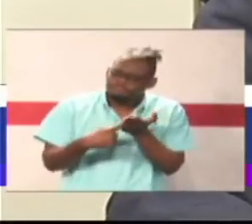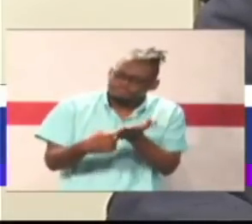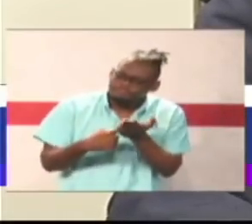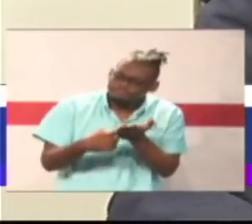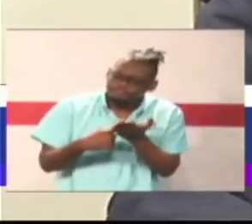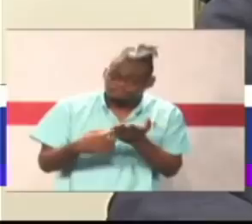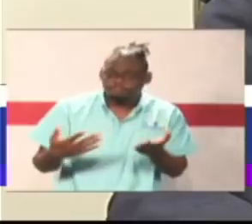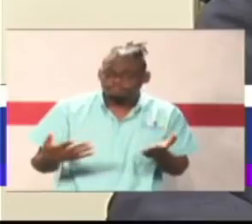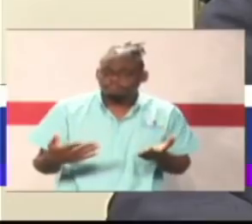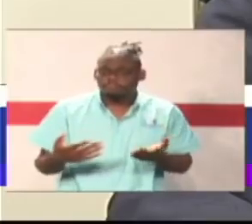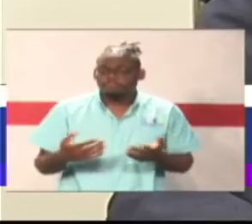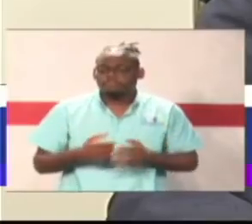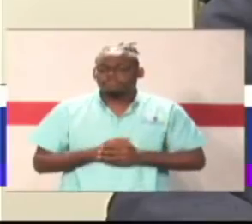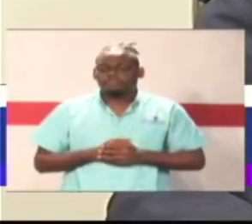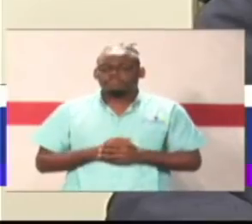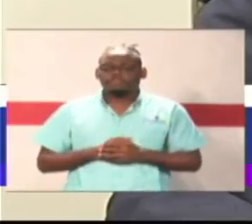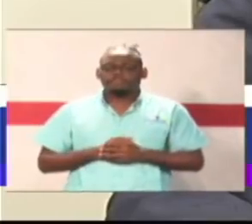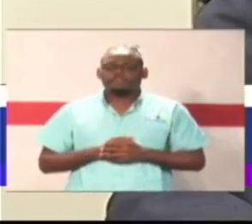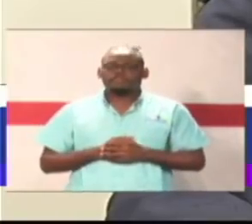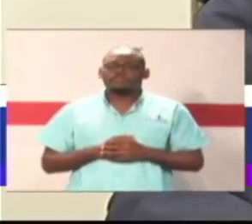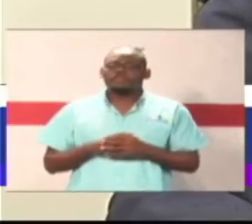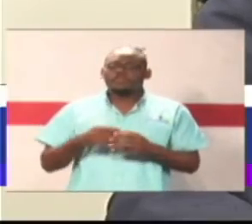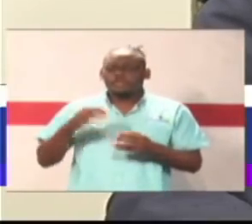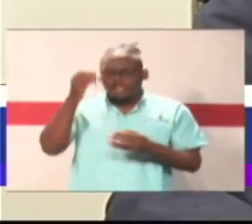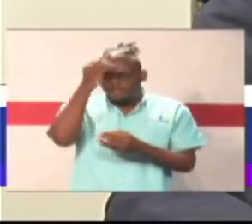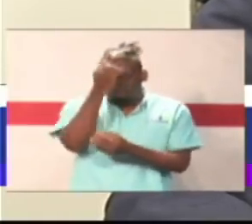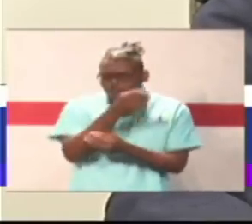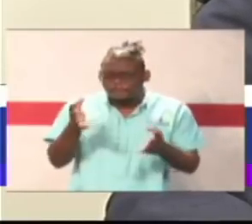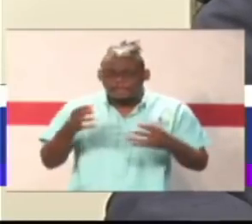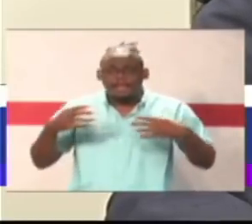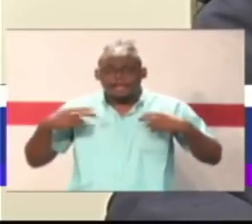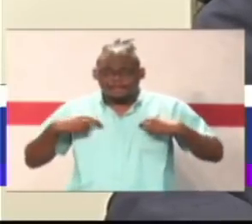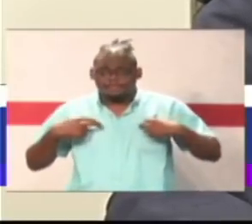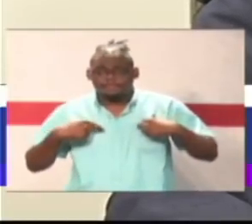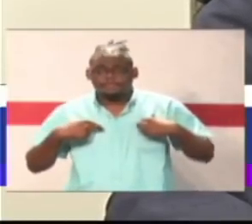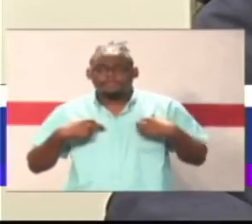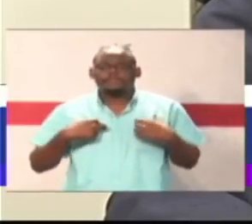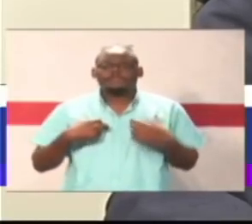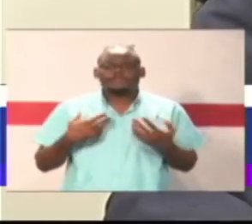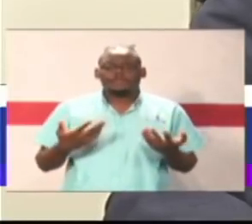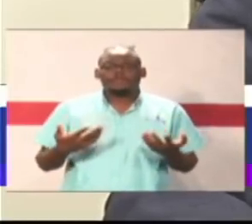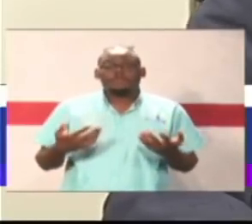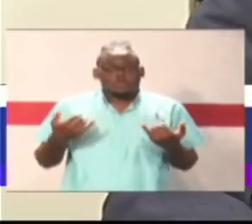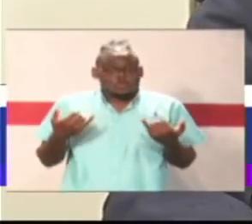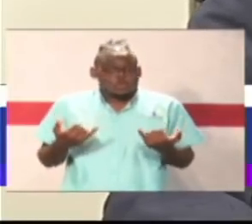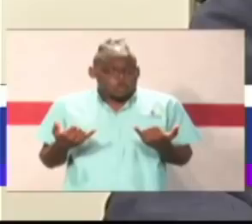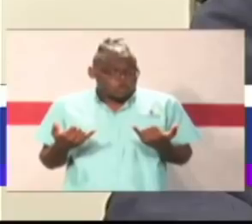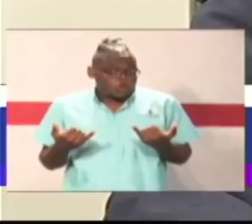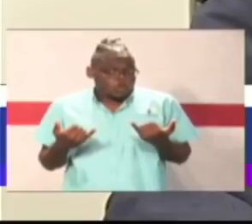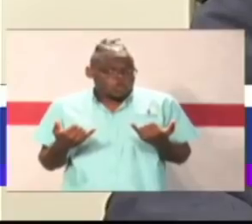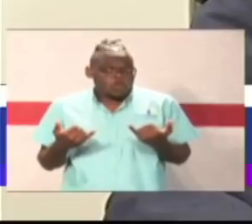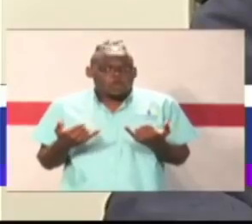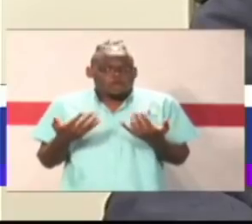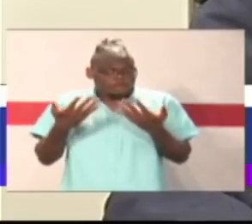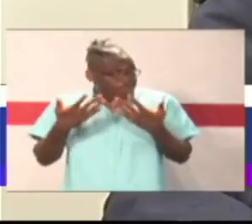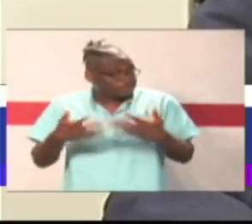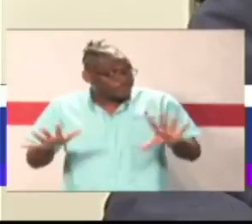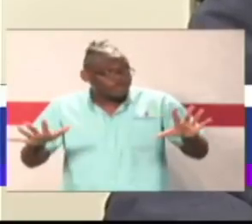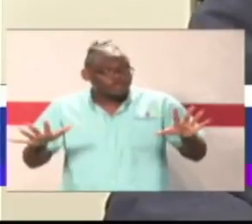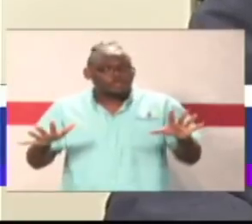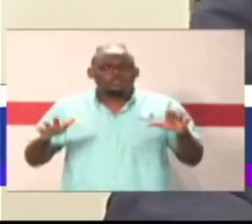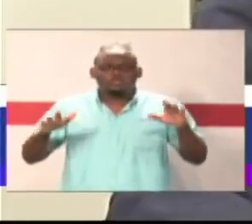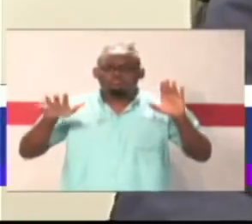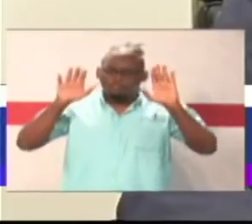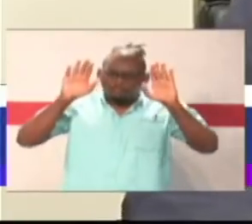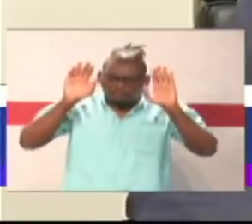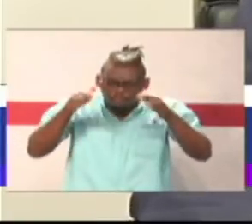morning, as I wrap up my little presentation, we are focusing this morning,